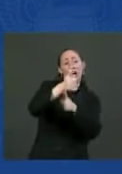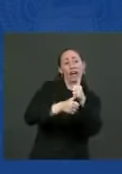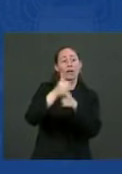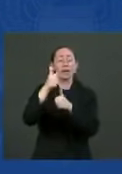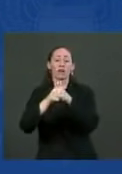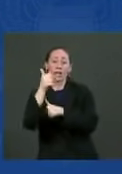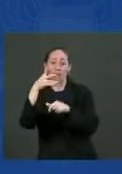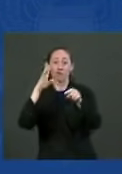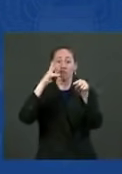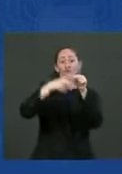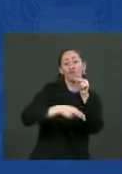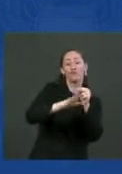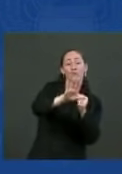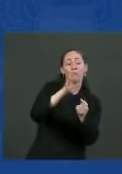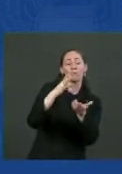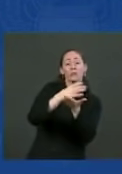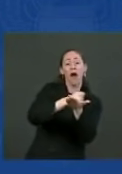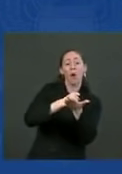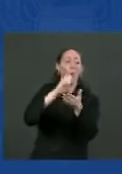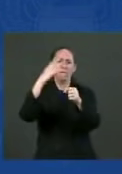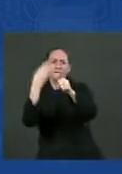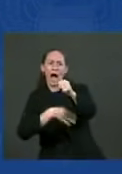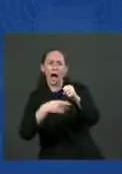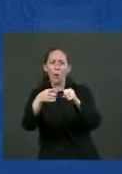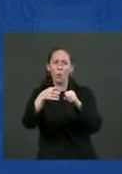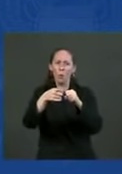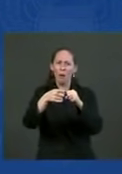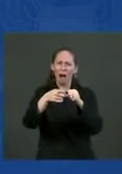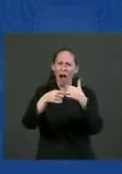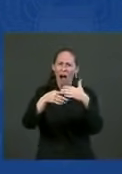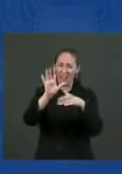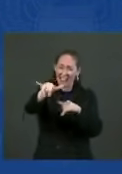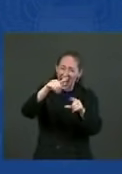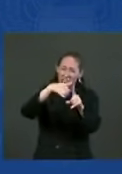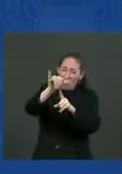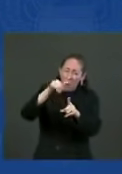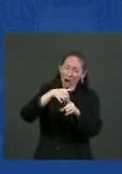jobs. Talk about bullying in schools.